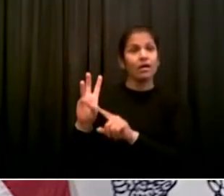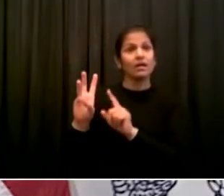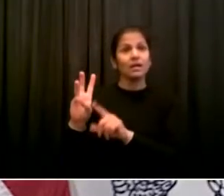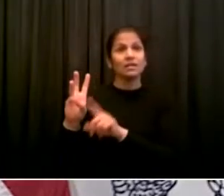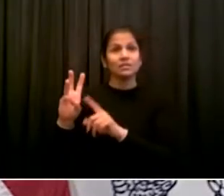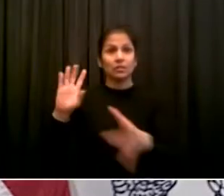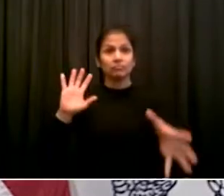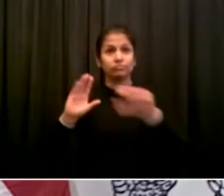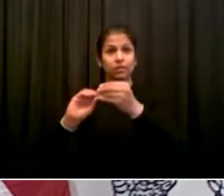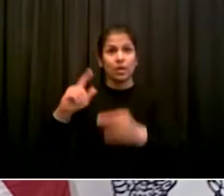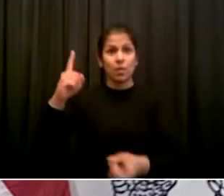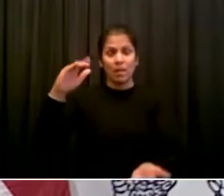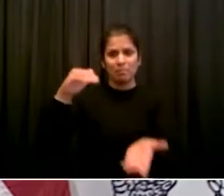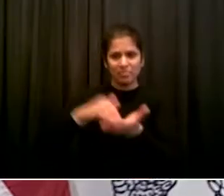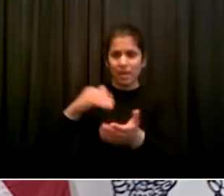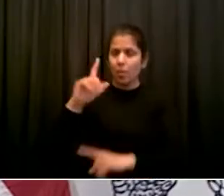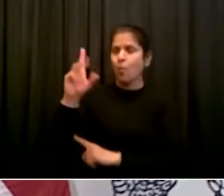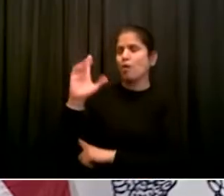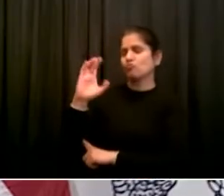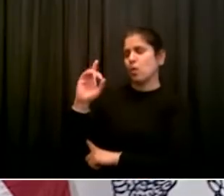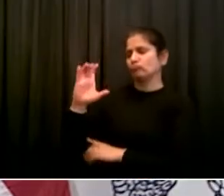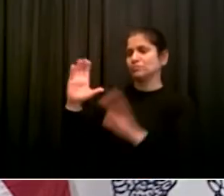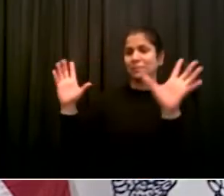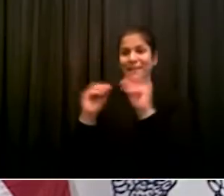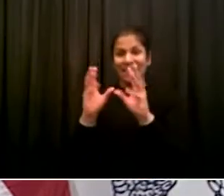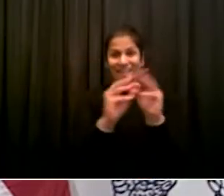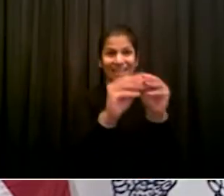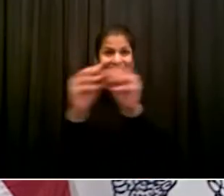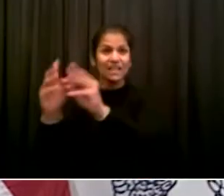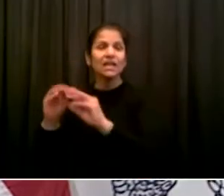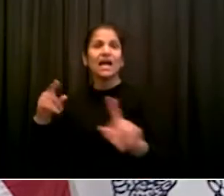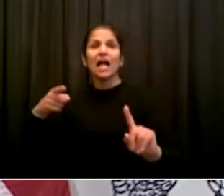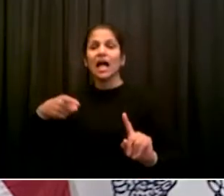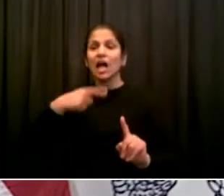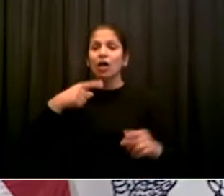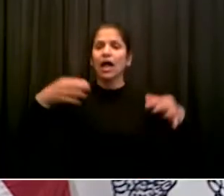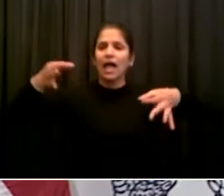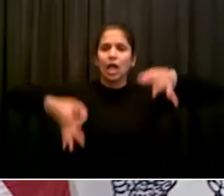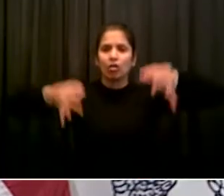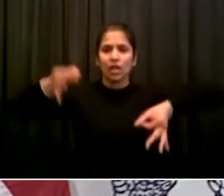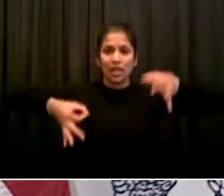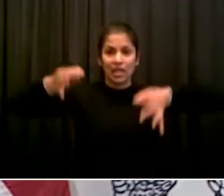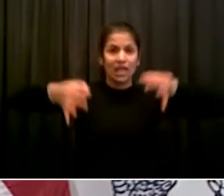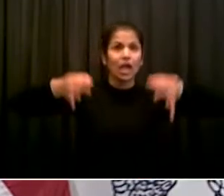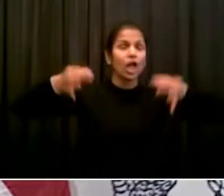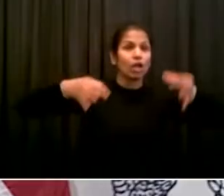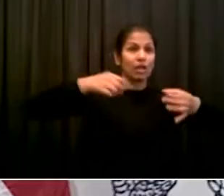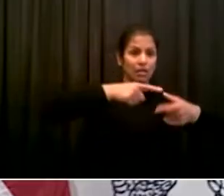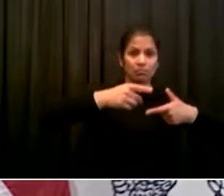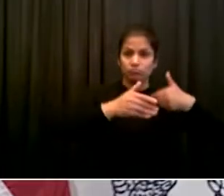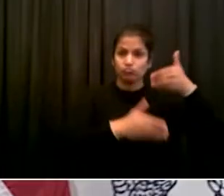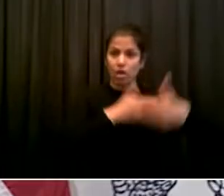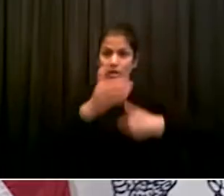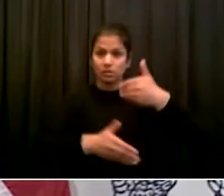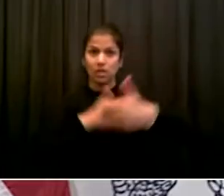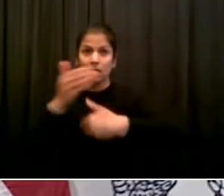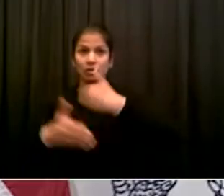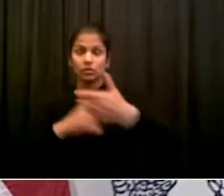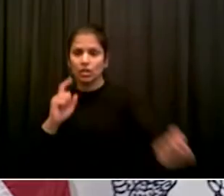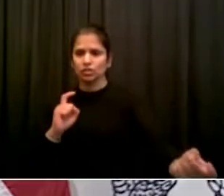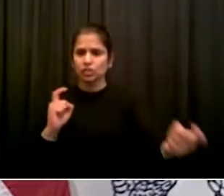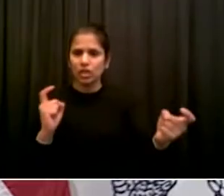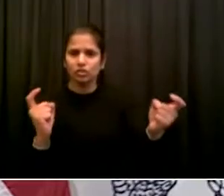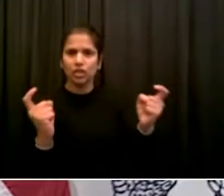have been held as part of our process to reform the NYPD, to reform the relationship between police and